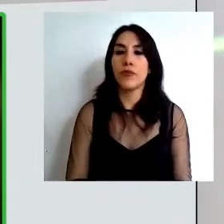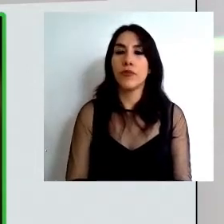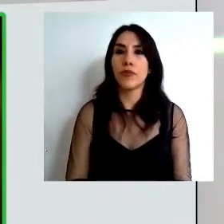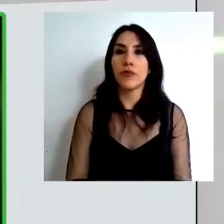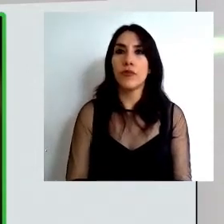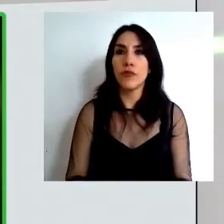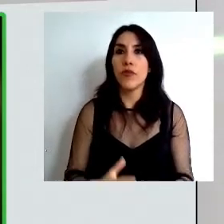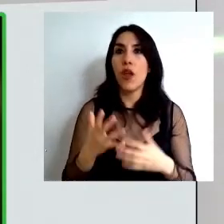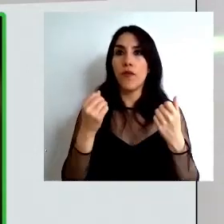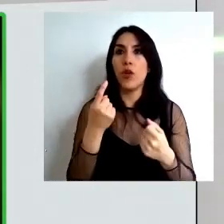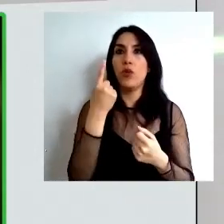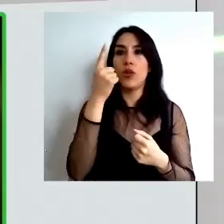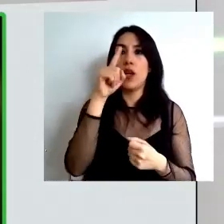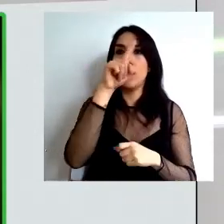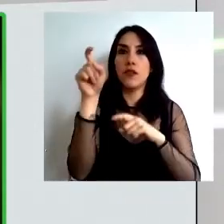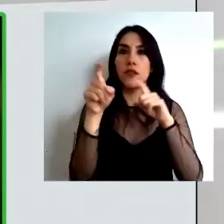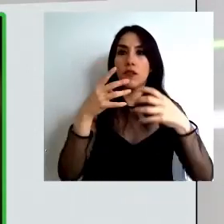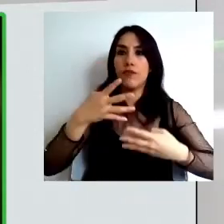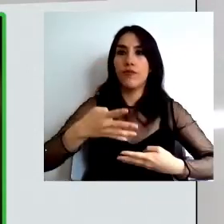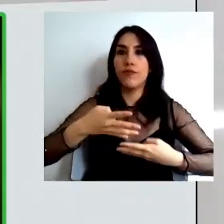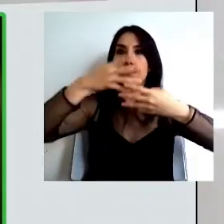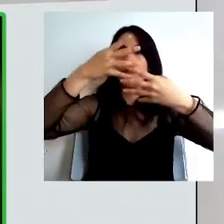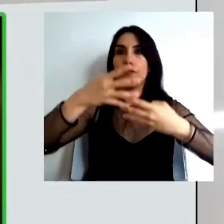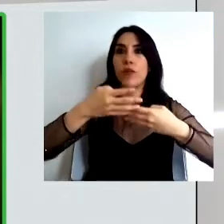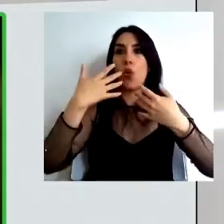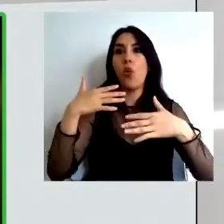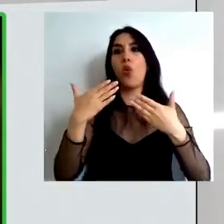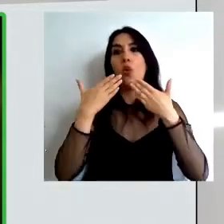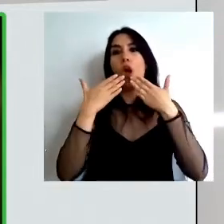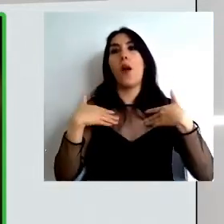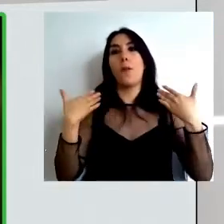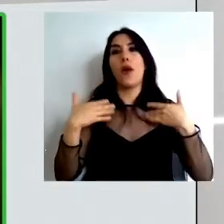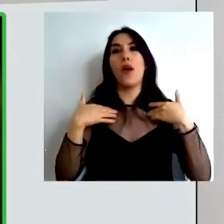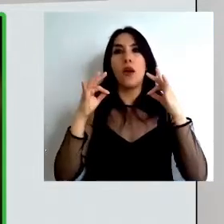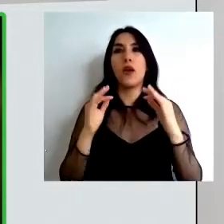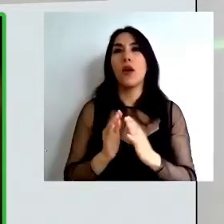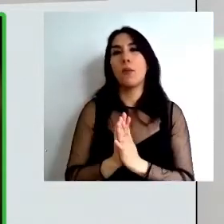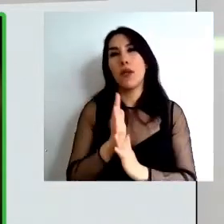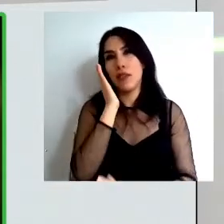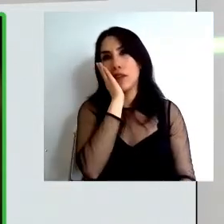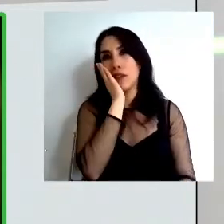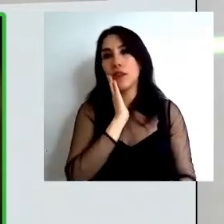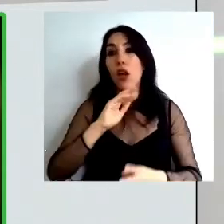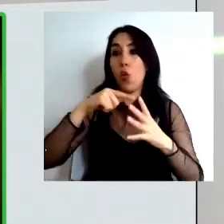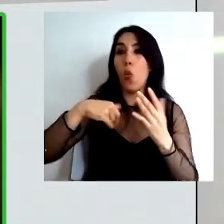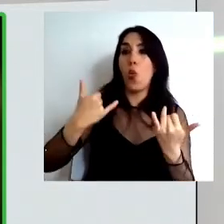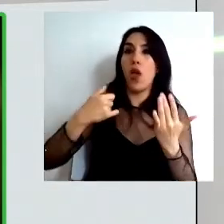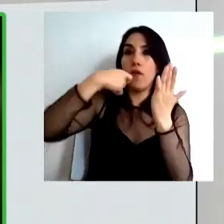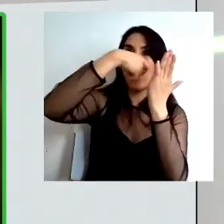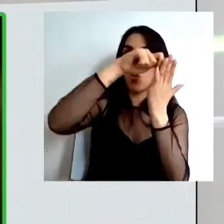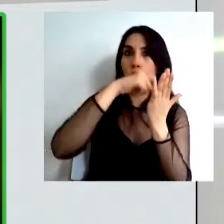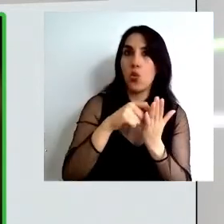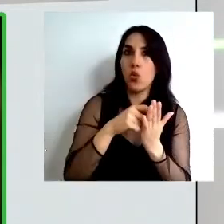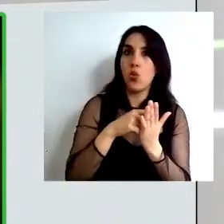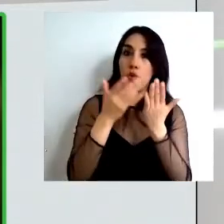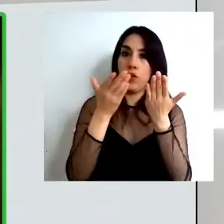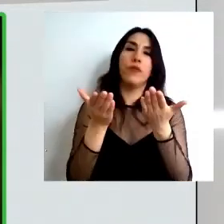access it. I'd love to see your answers to the poll, and I'll keep